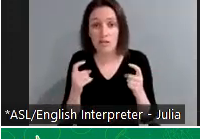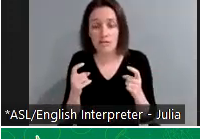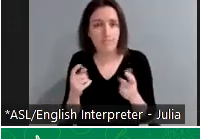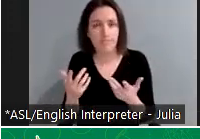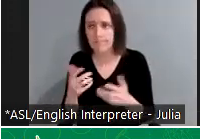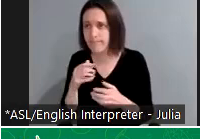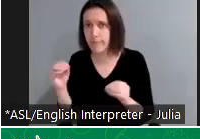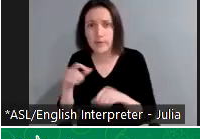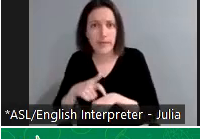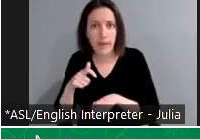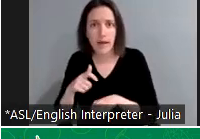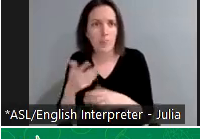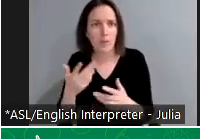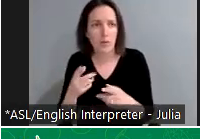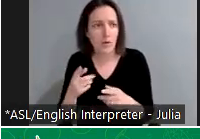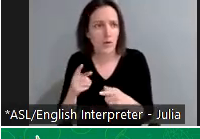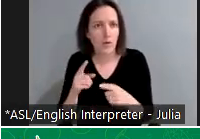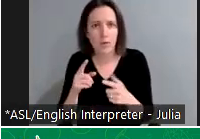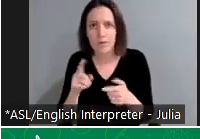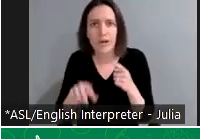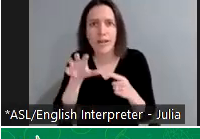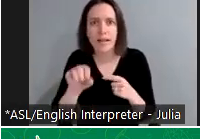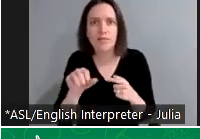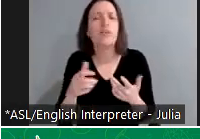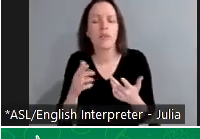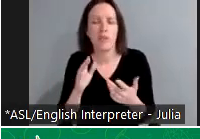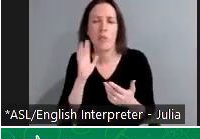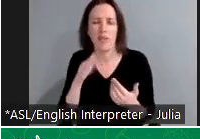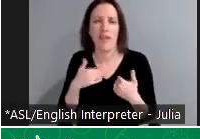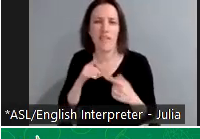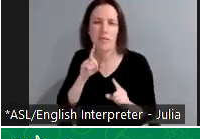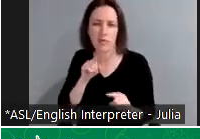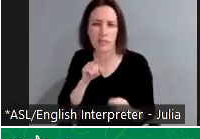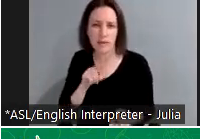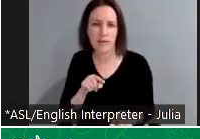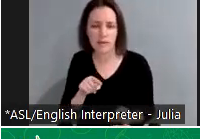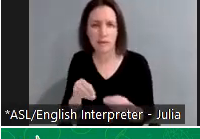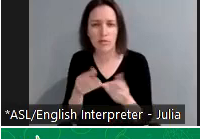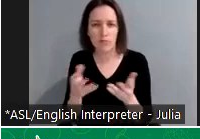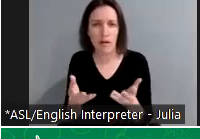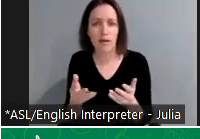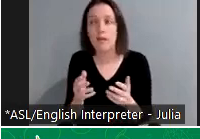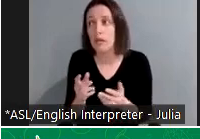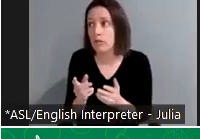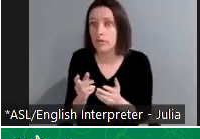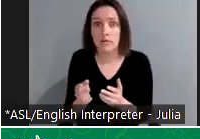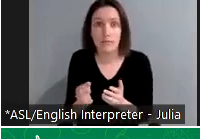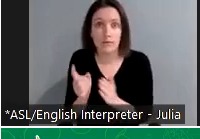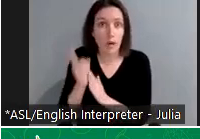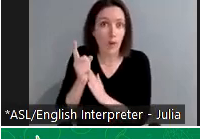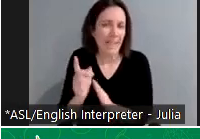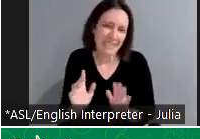to hear, we will provide responses to them. We may not be able to do it right away. We're going to have